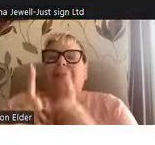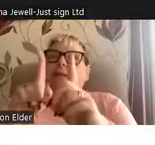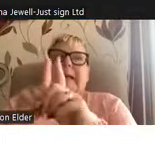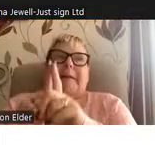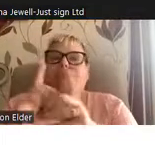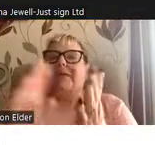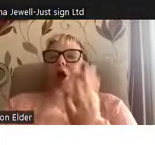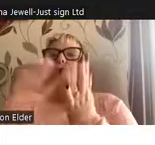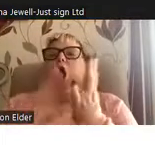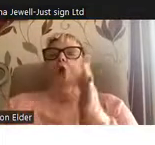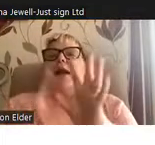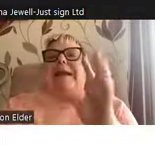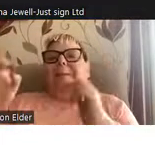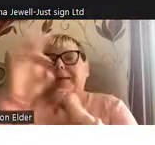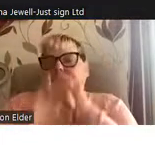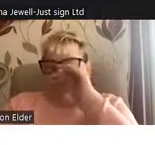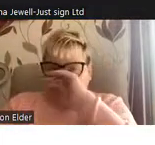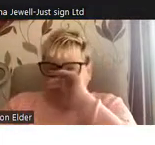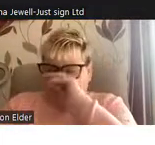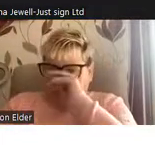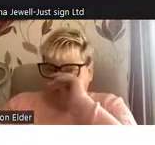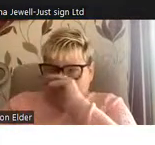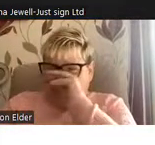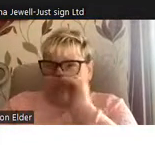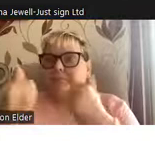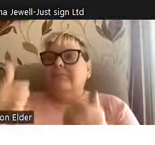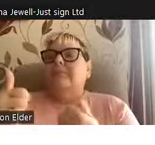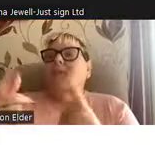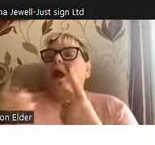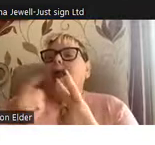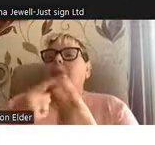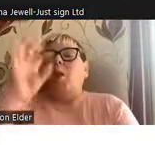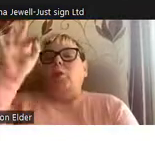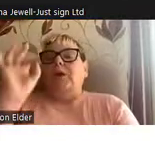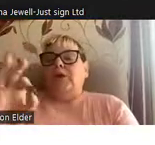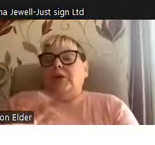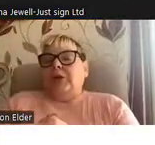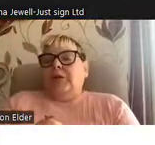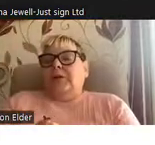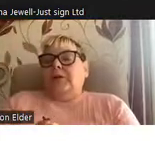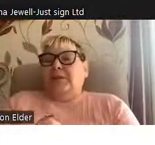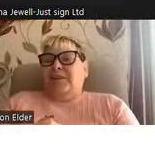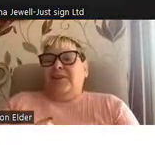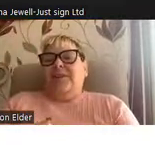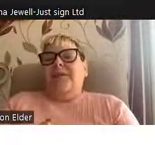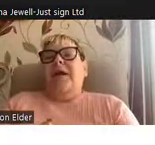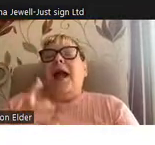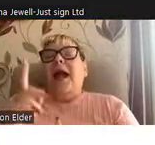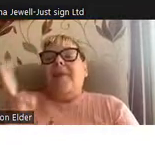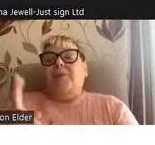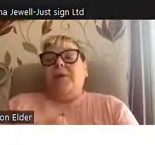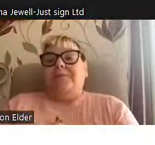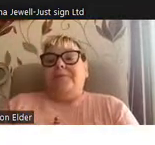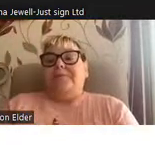as honeybees, for instance. So great. We're going to have another question before we go back to the presentations. And this one is, these